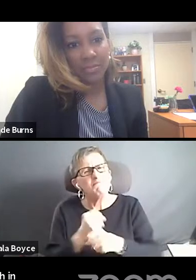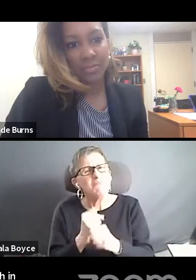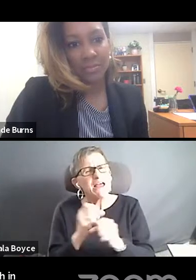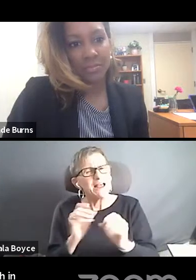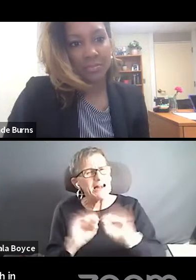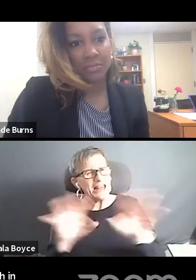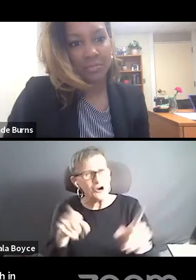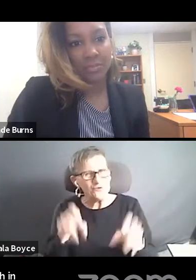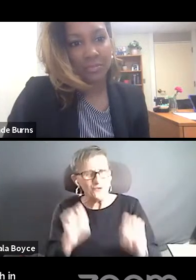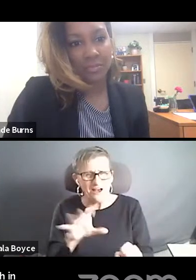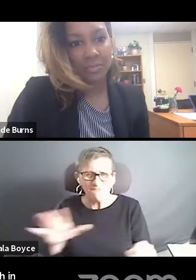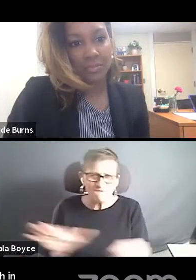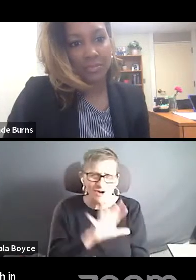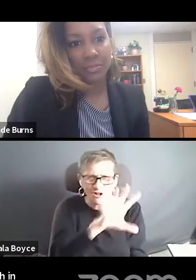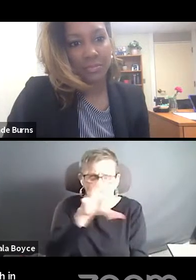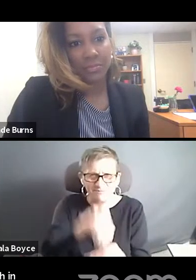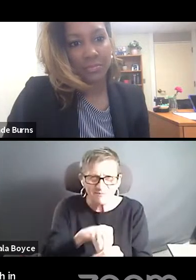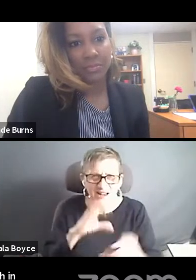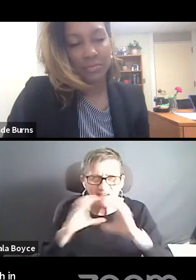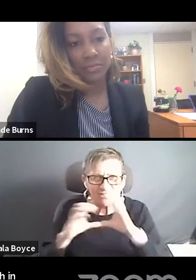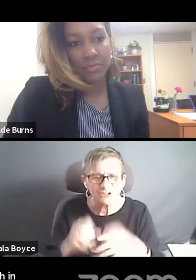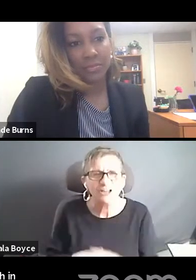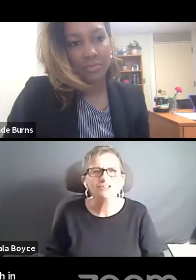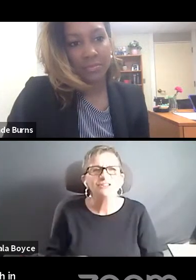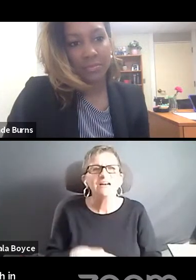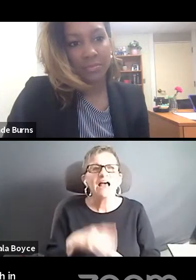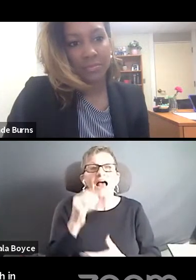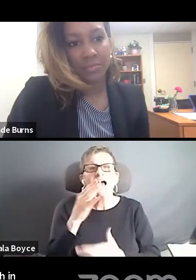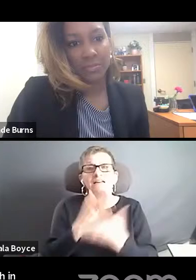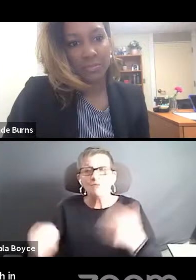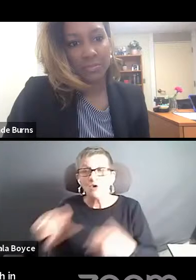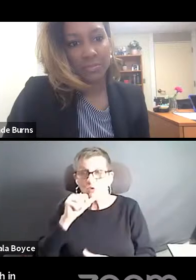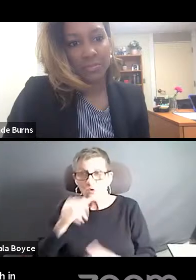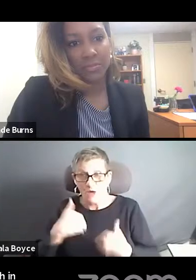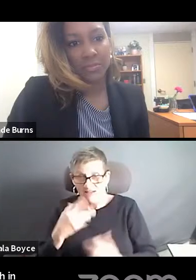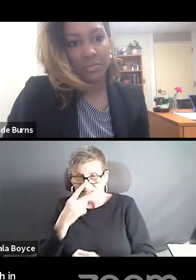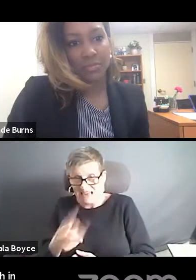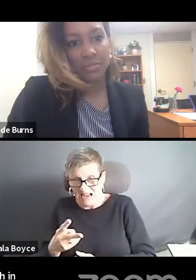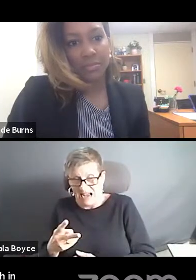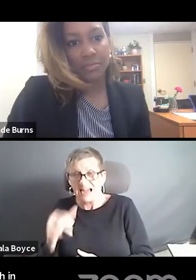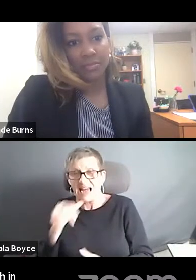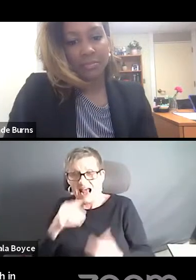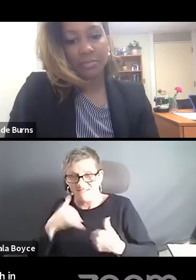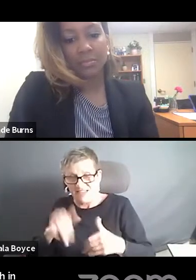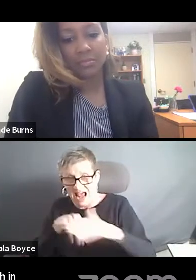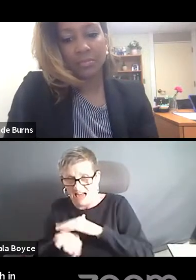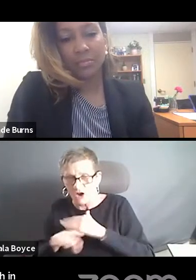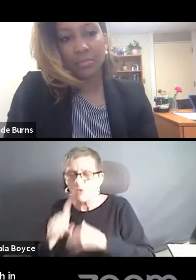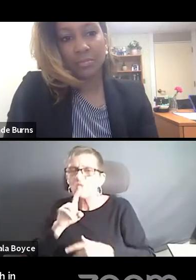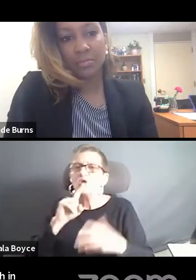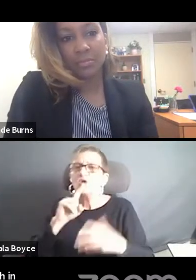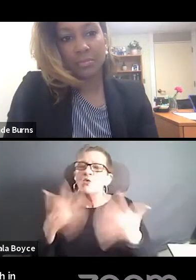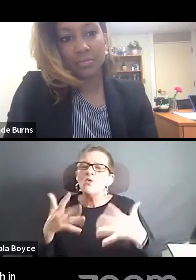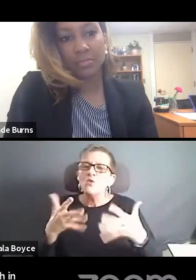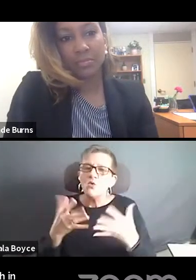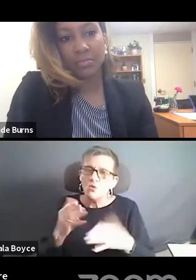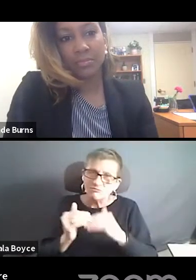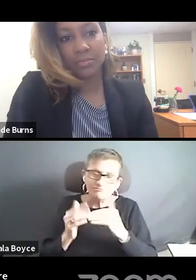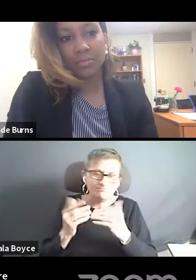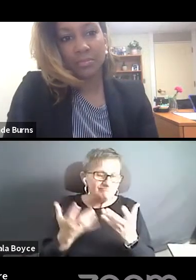conversations. And for those of us that are not sighted individuals, not having that access significantly impedes your ability to fully